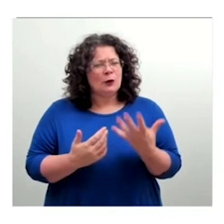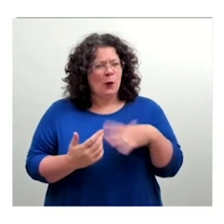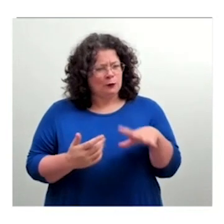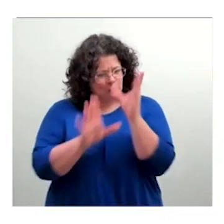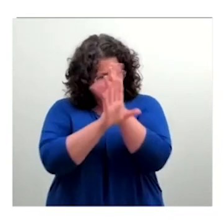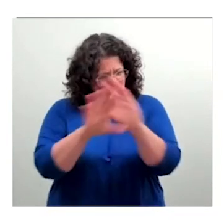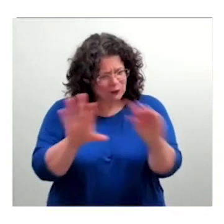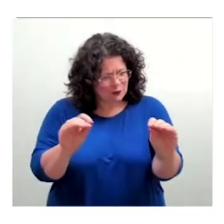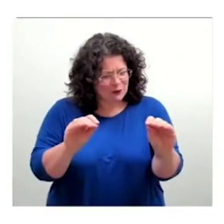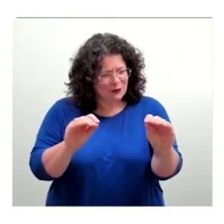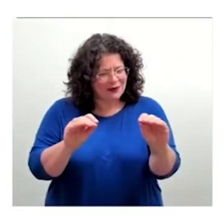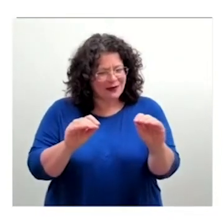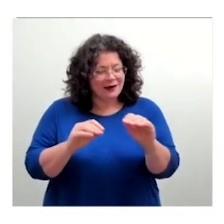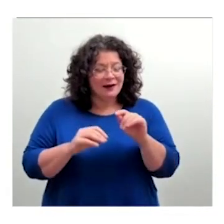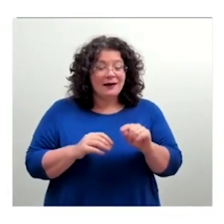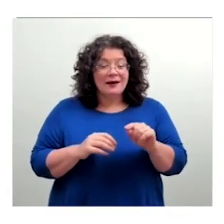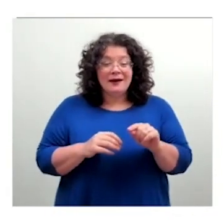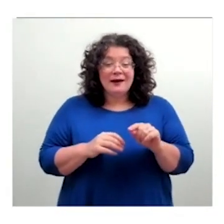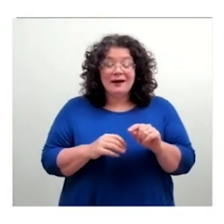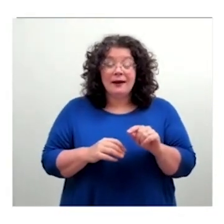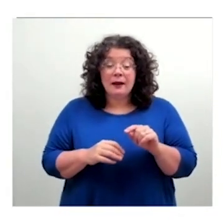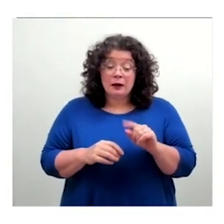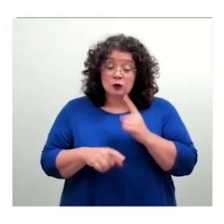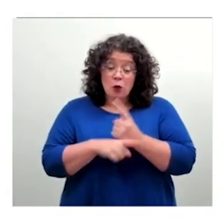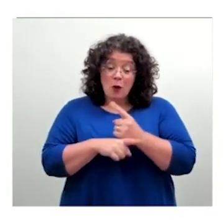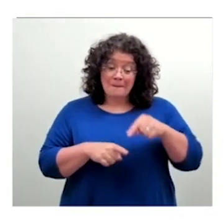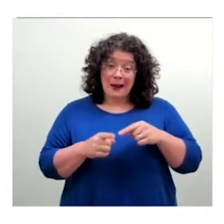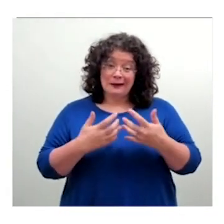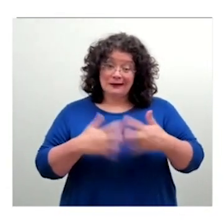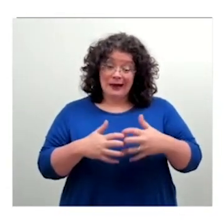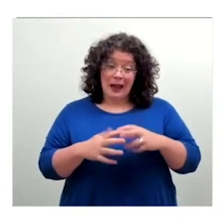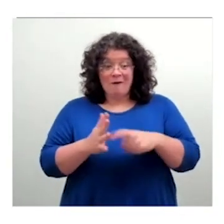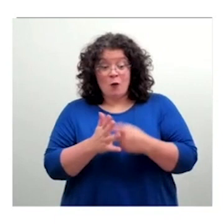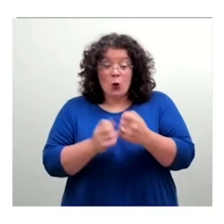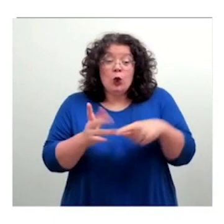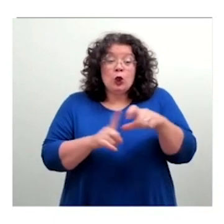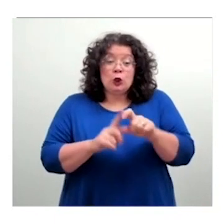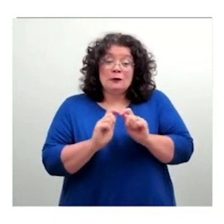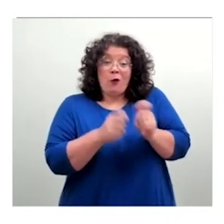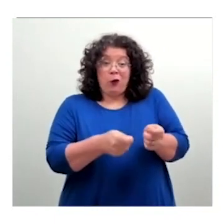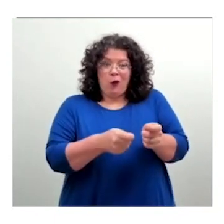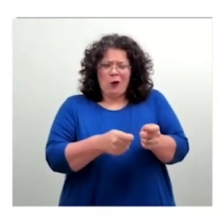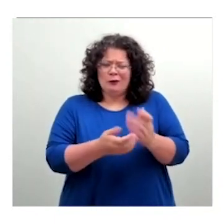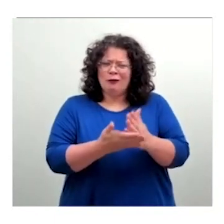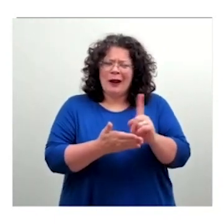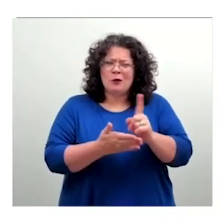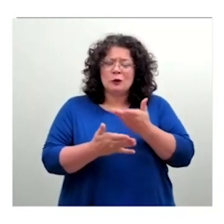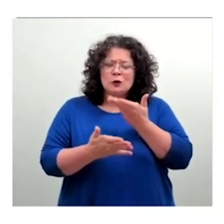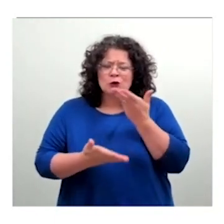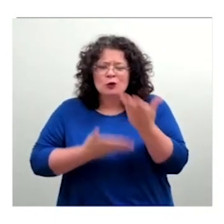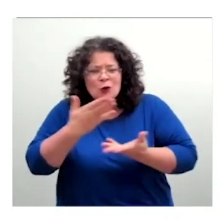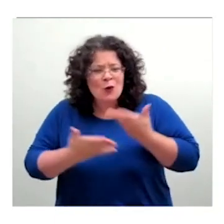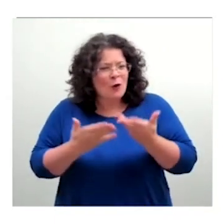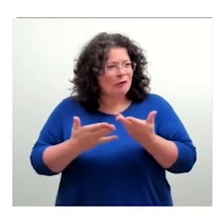and to shine a light on things that do good for the world using technology. But in the particular case of the Young Pioneer, I think it's really